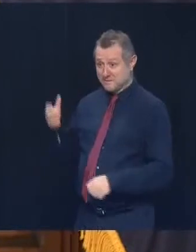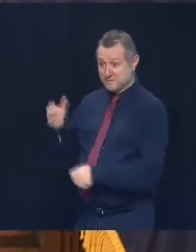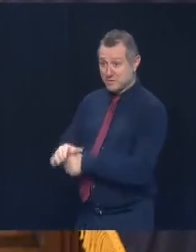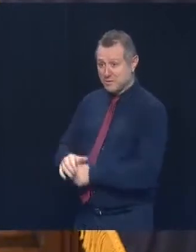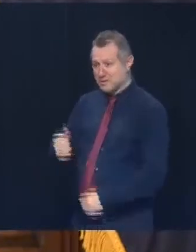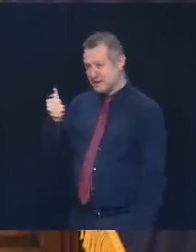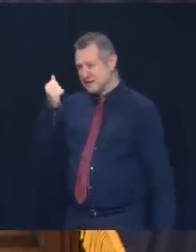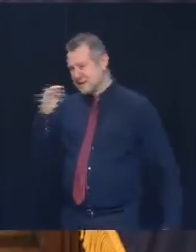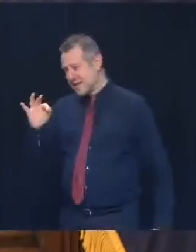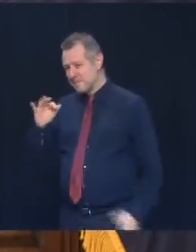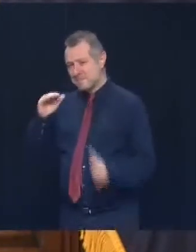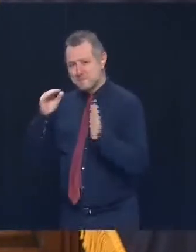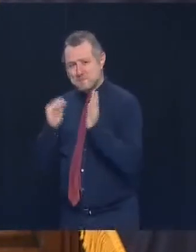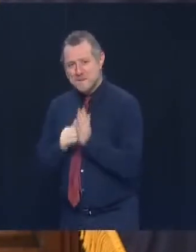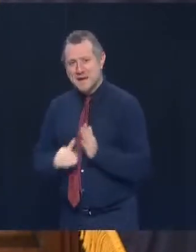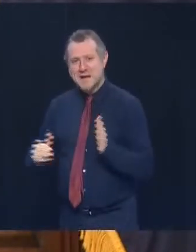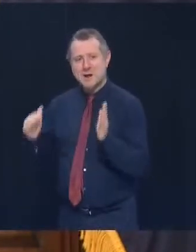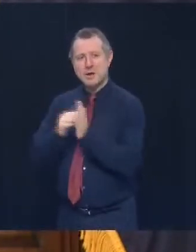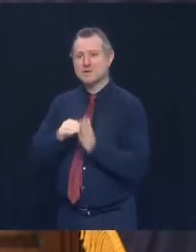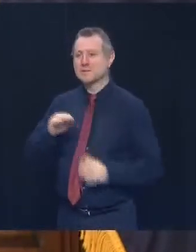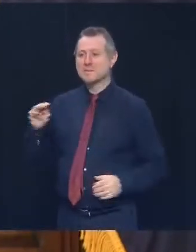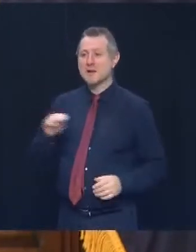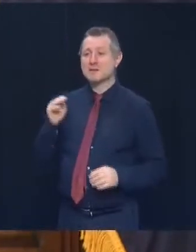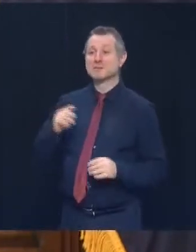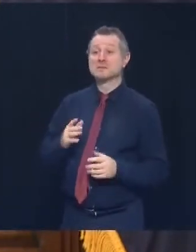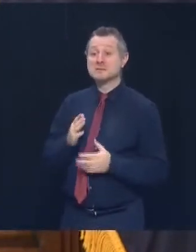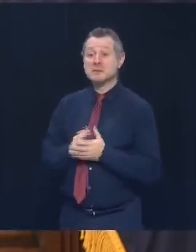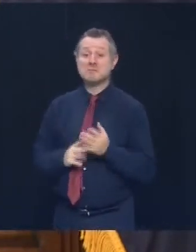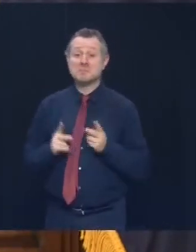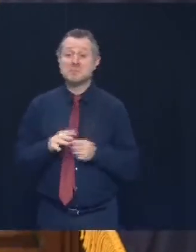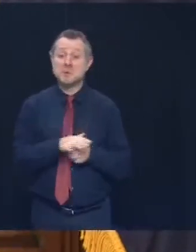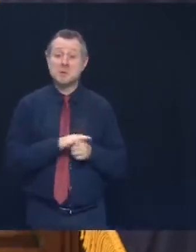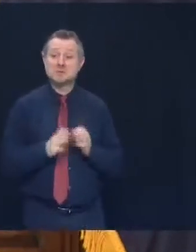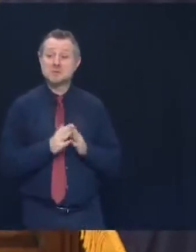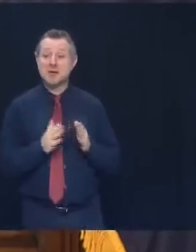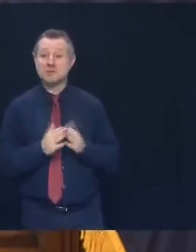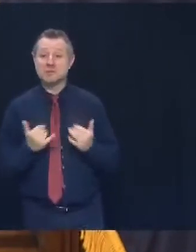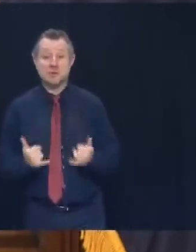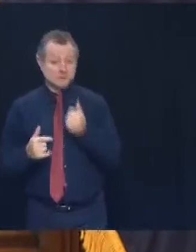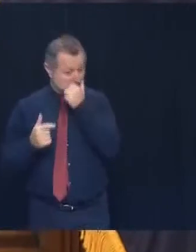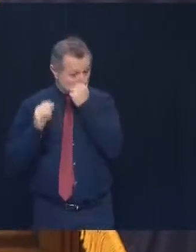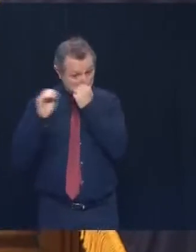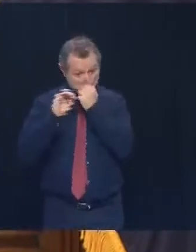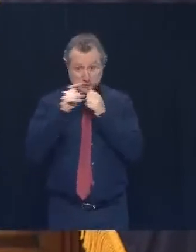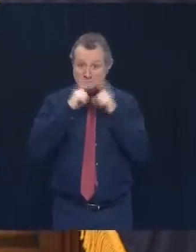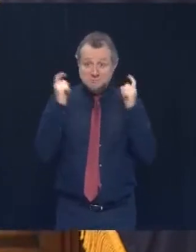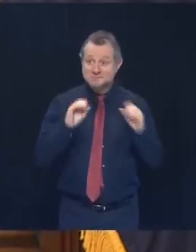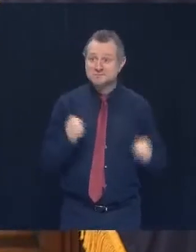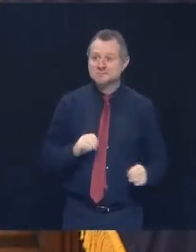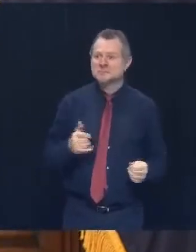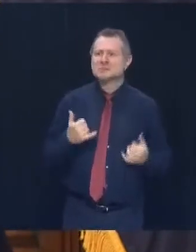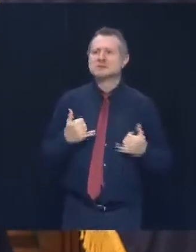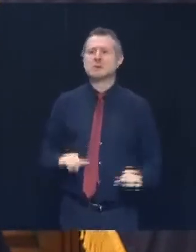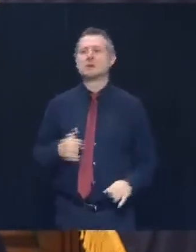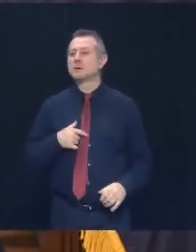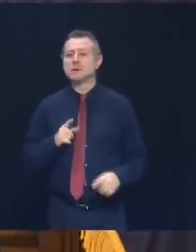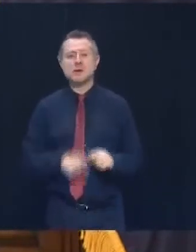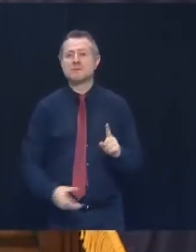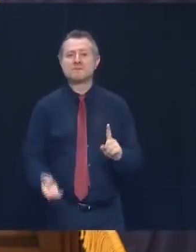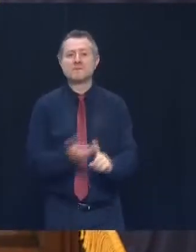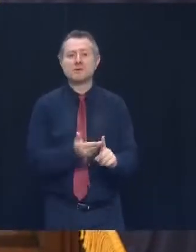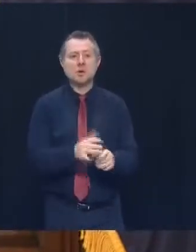wear masks in these communities where they're not wearing masks? You still can't get the local government to go